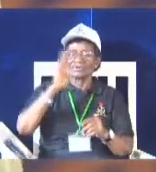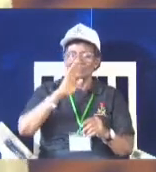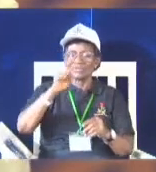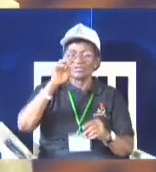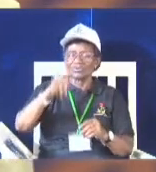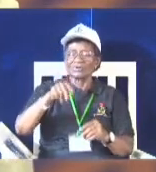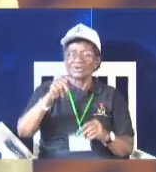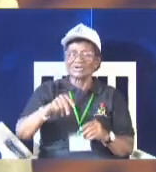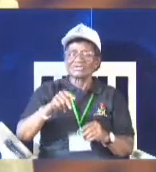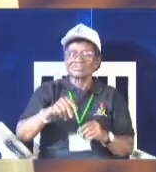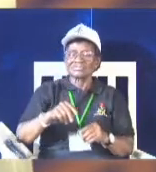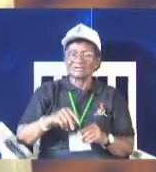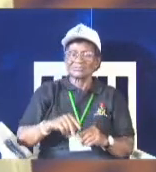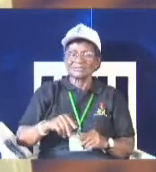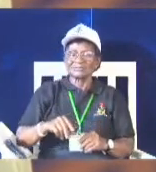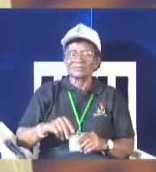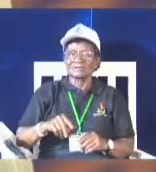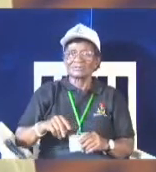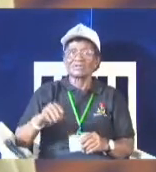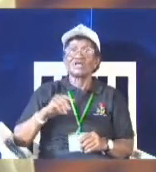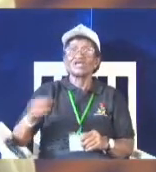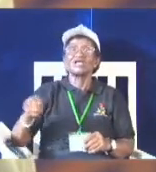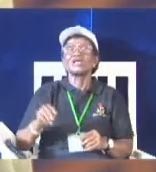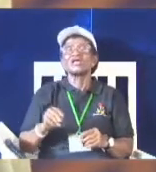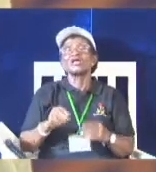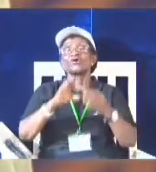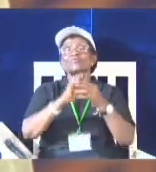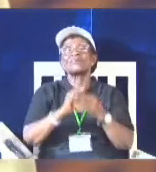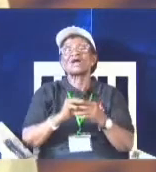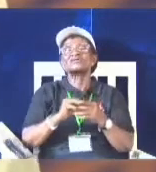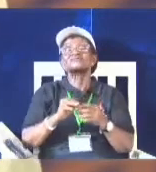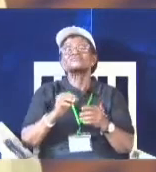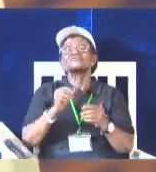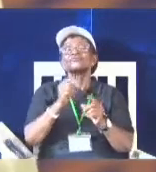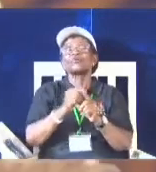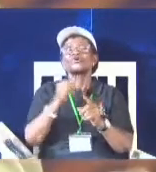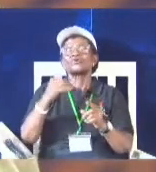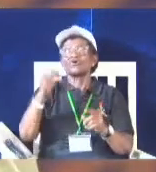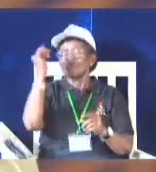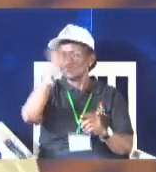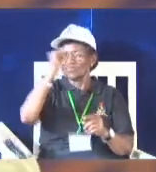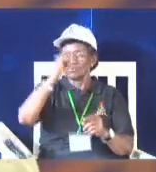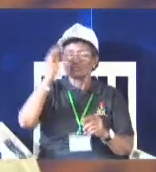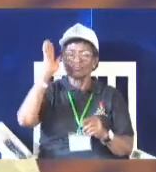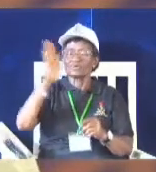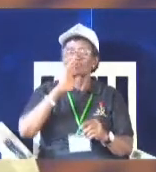But a companion of fools shall be destroyed.